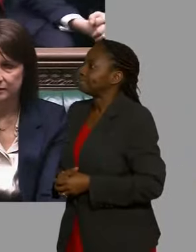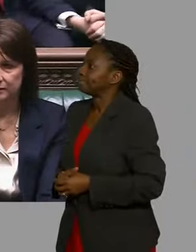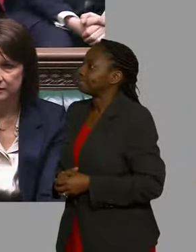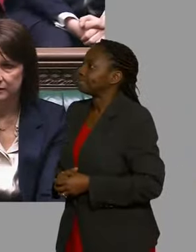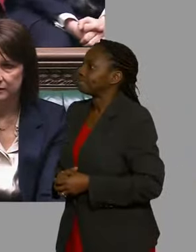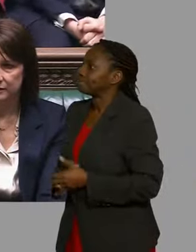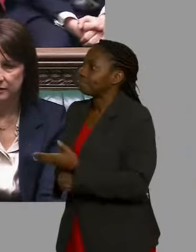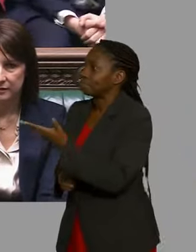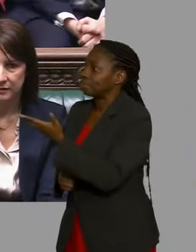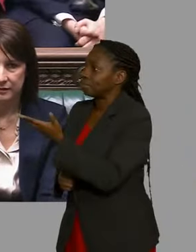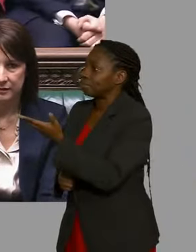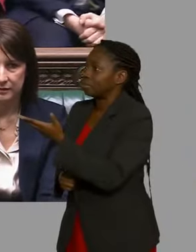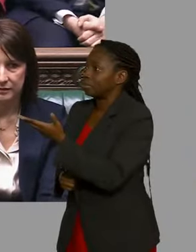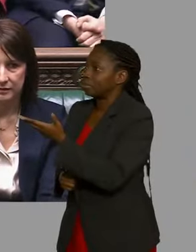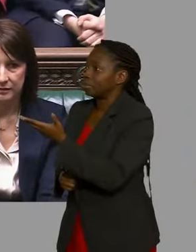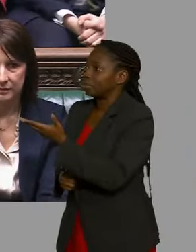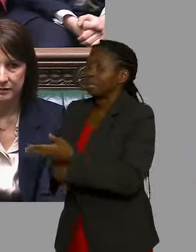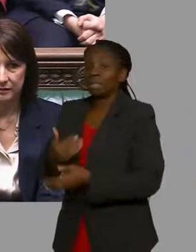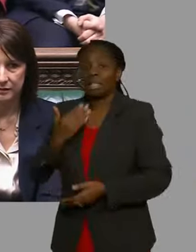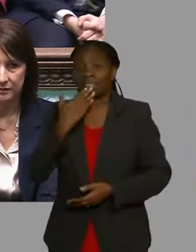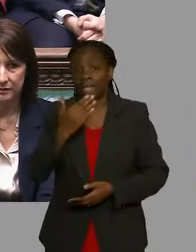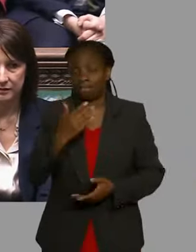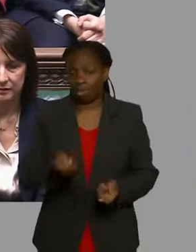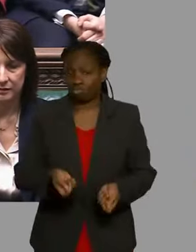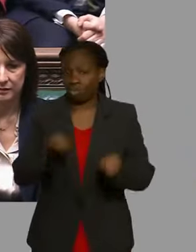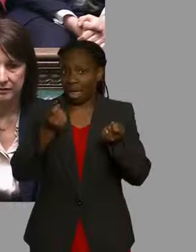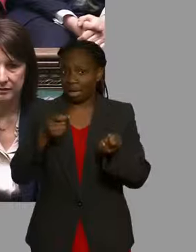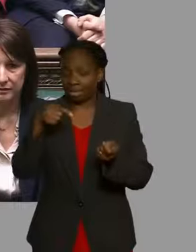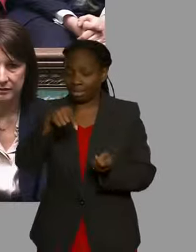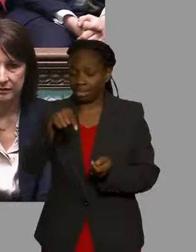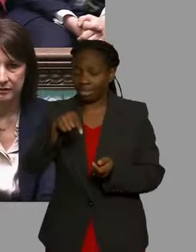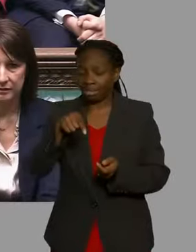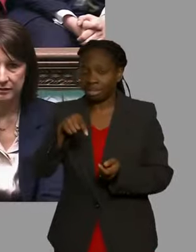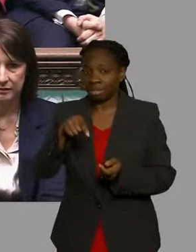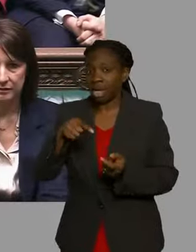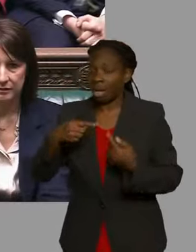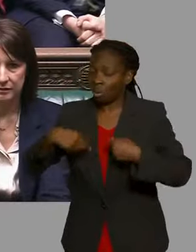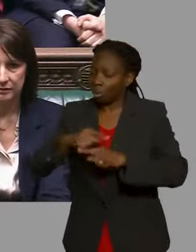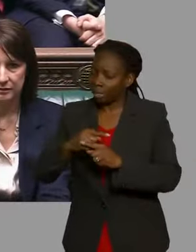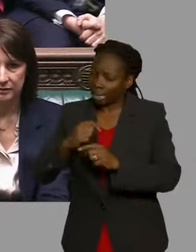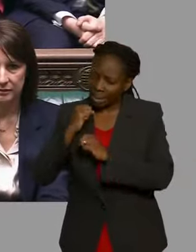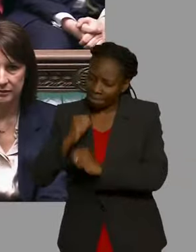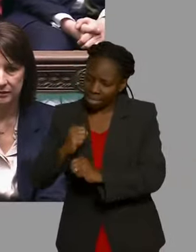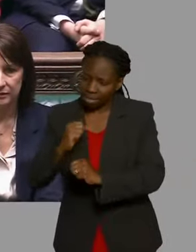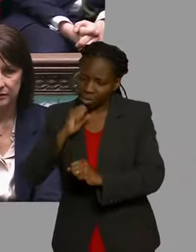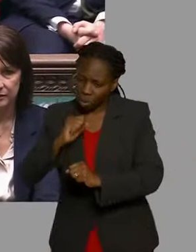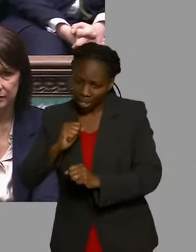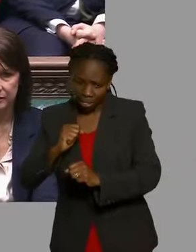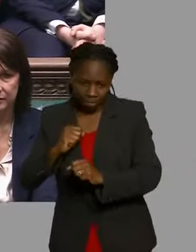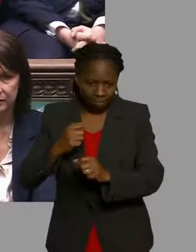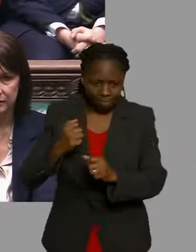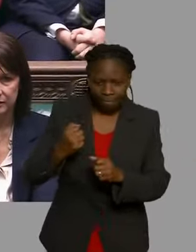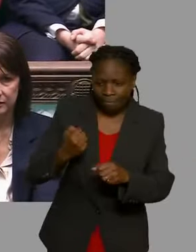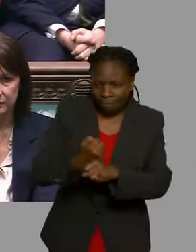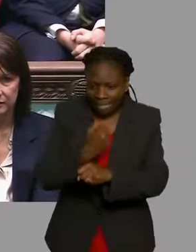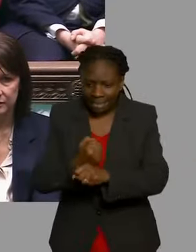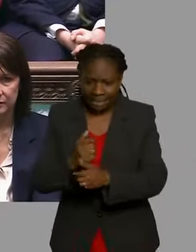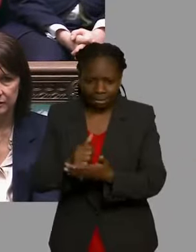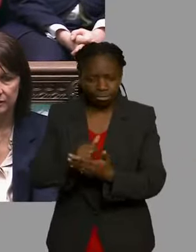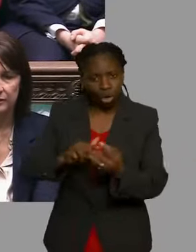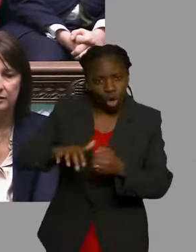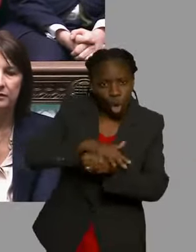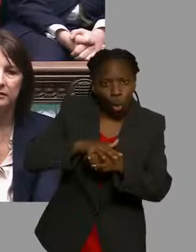are, as he knows, committed to fixing the foundations of local government and keeping taxes as low as possible for